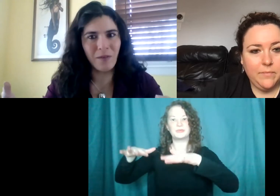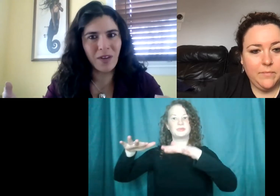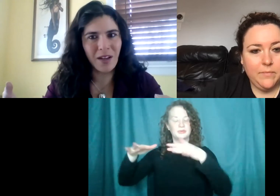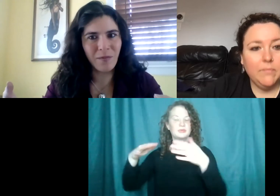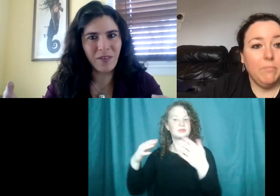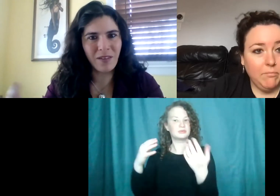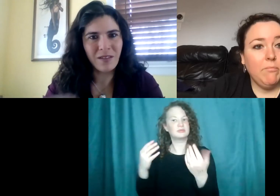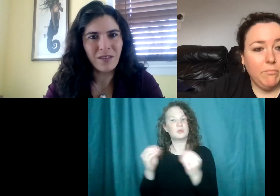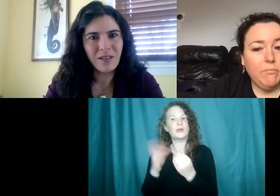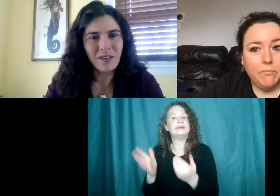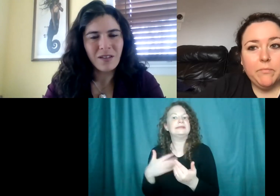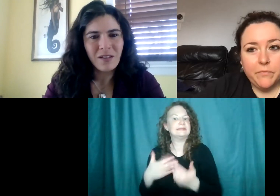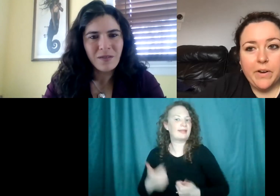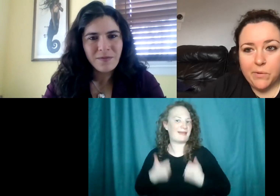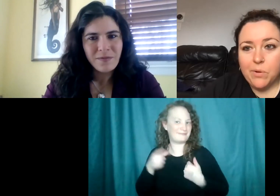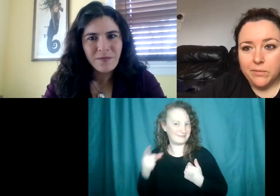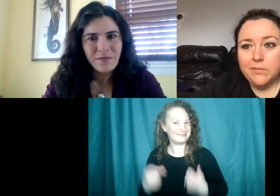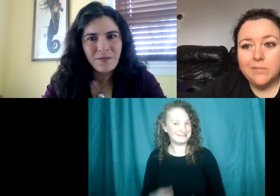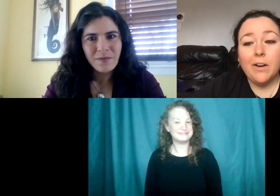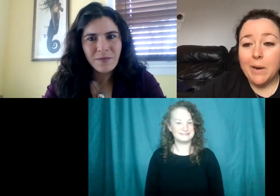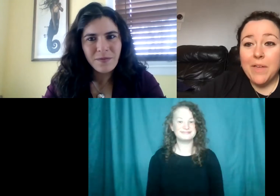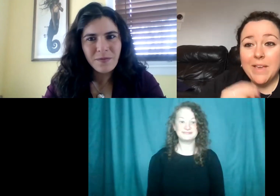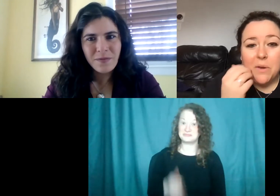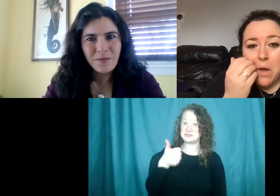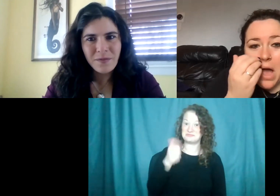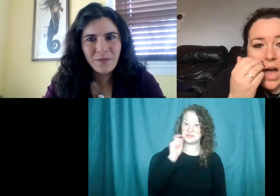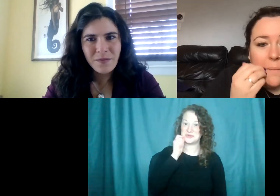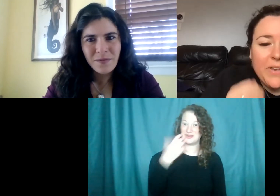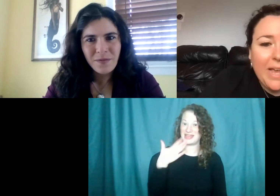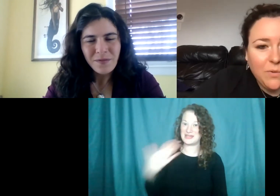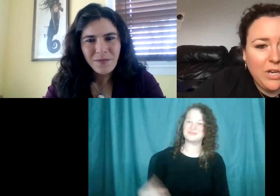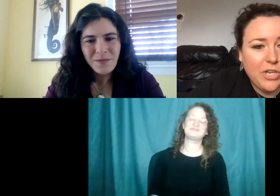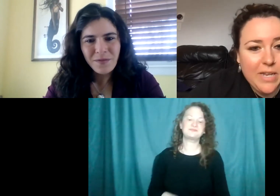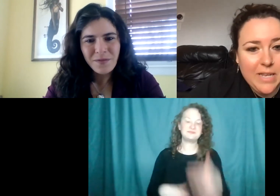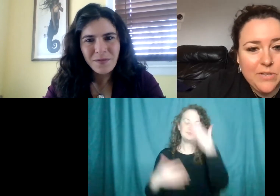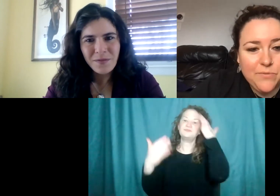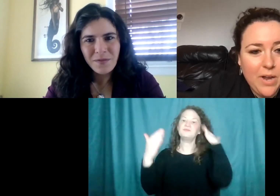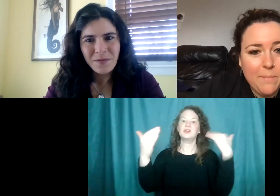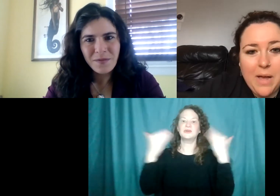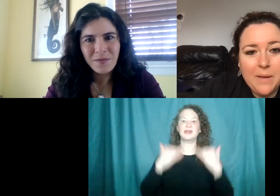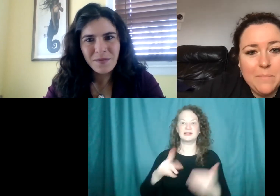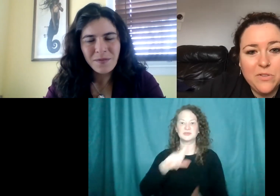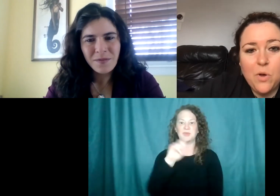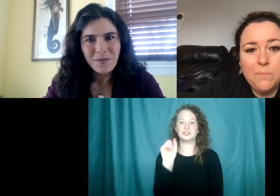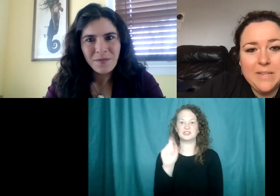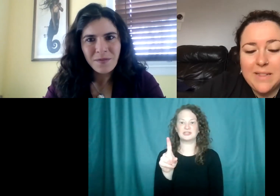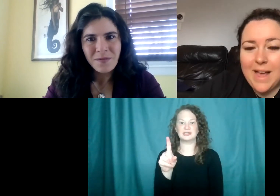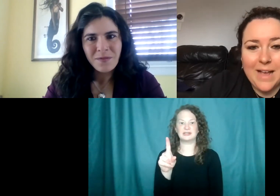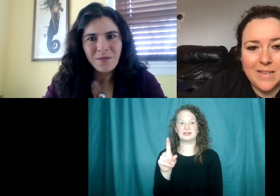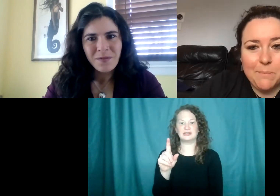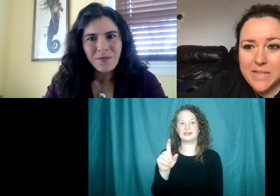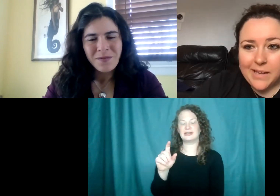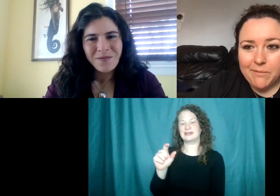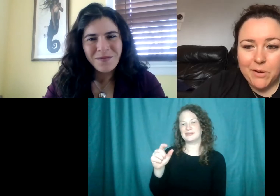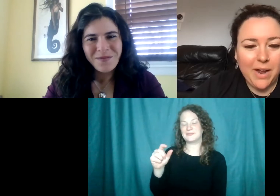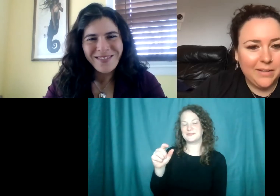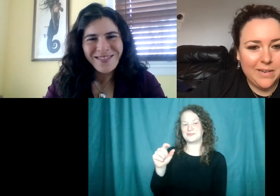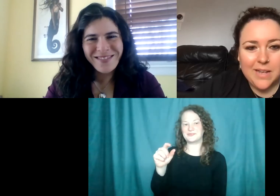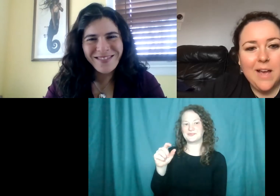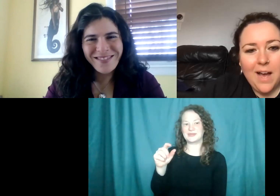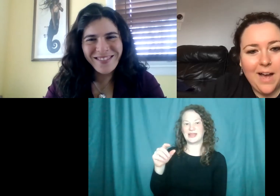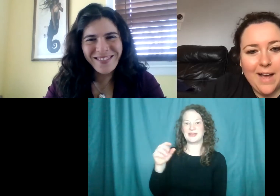rough sometimes. Very cool. All right, well, thank you. The next question is from Ms. Goldman's class in Pawtucket,